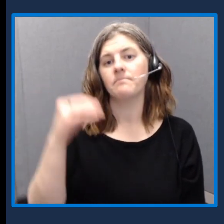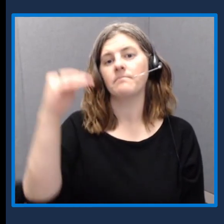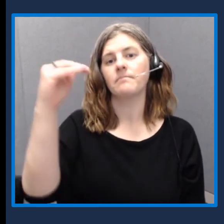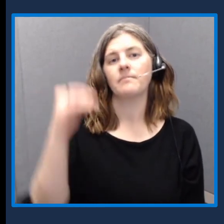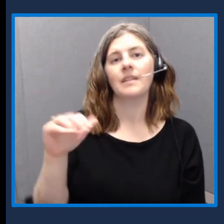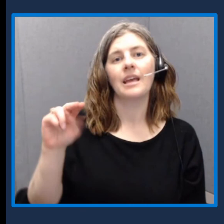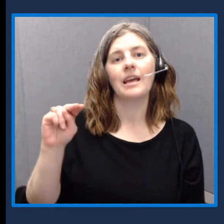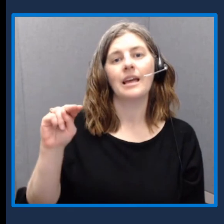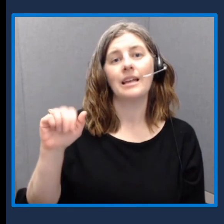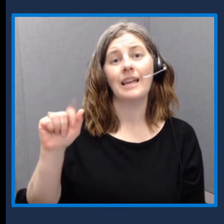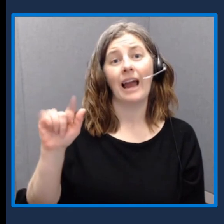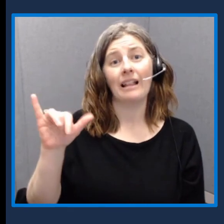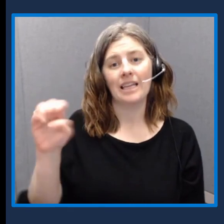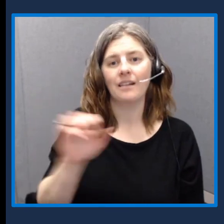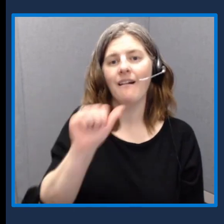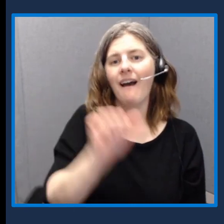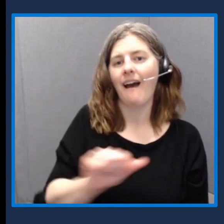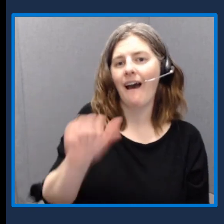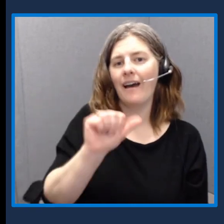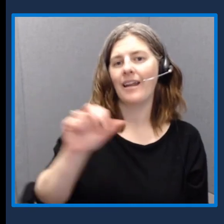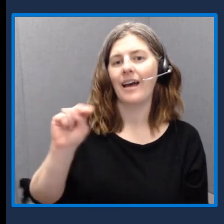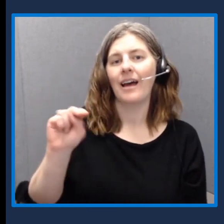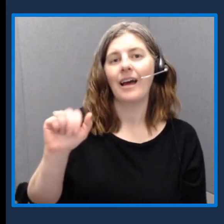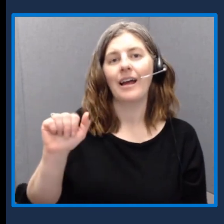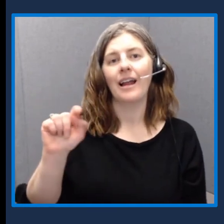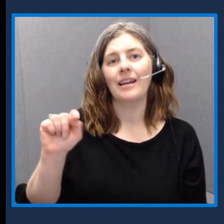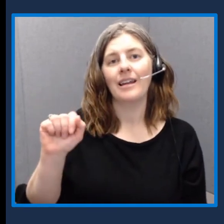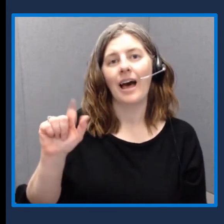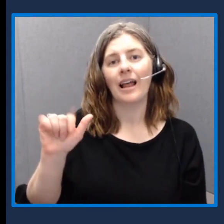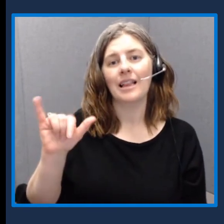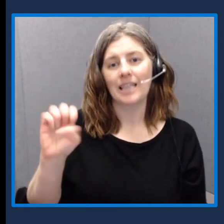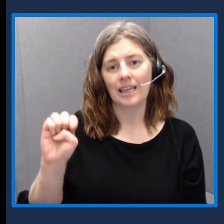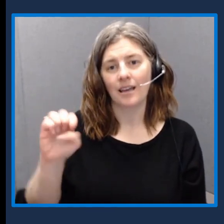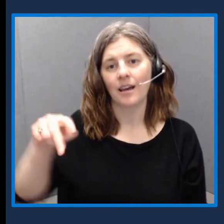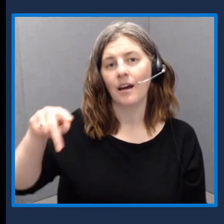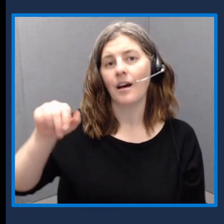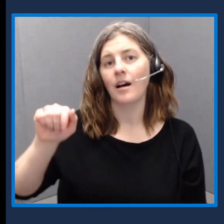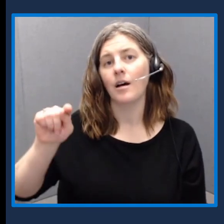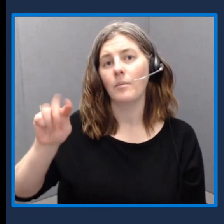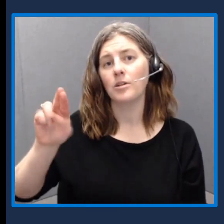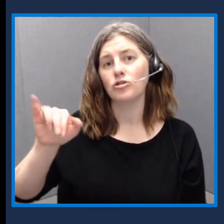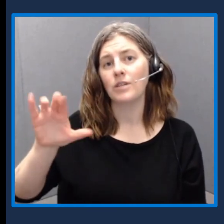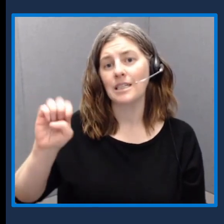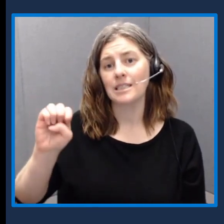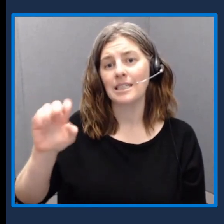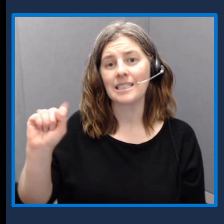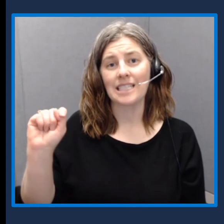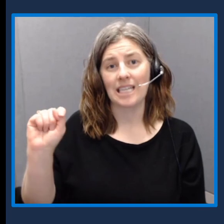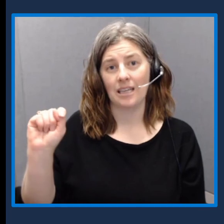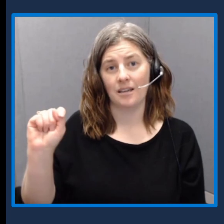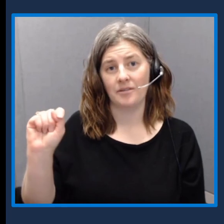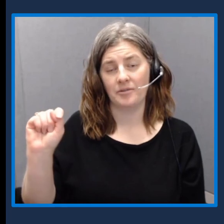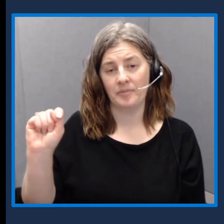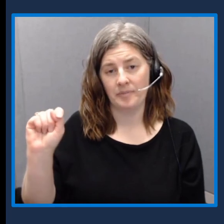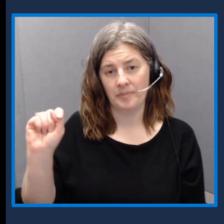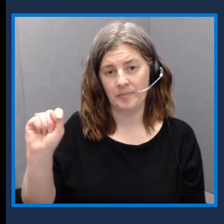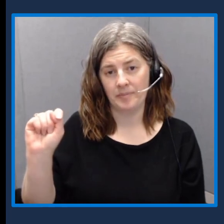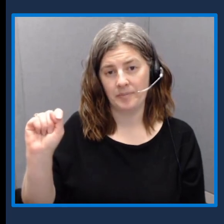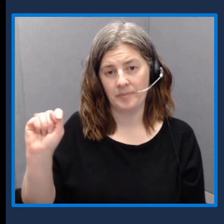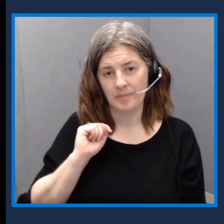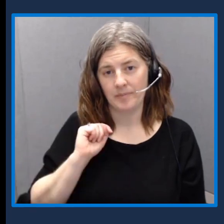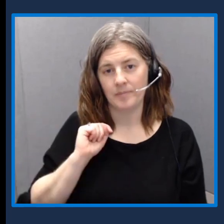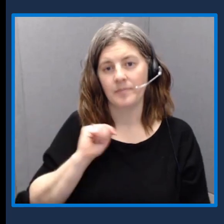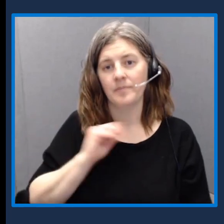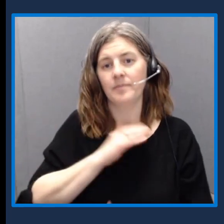Samuels 18. Natalie is at Natalie Patrice T, and that's Natalie